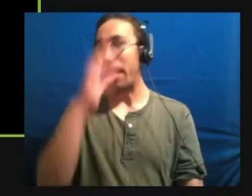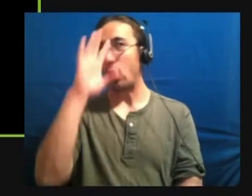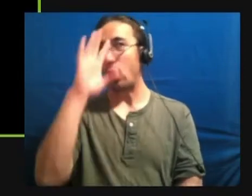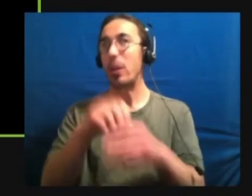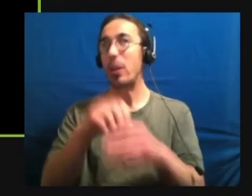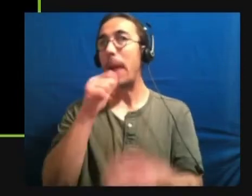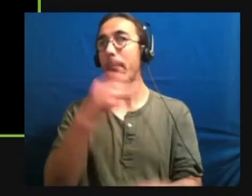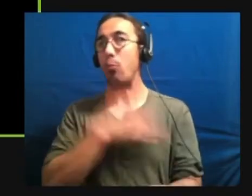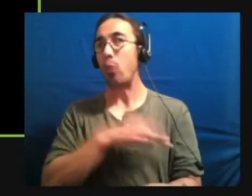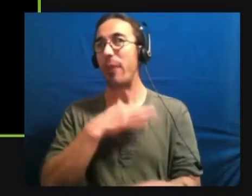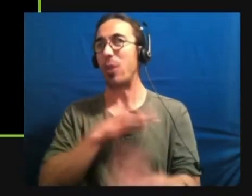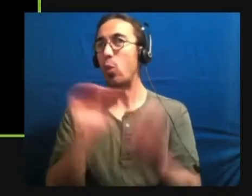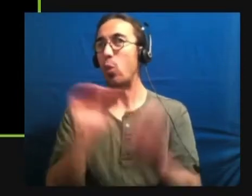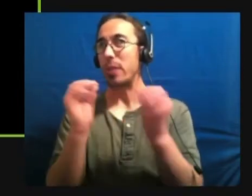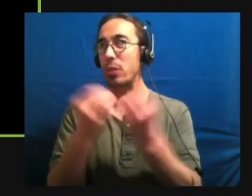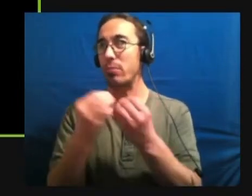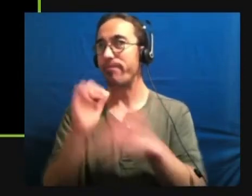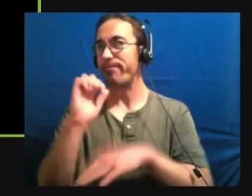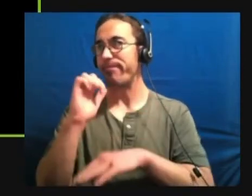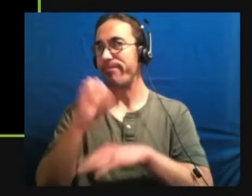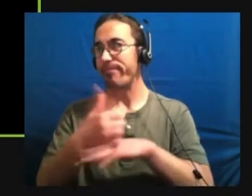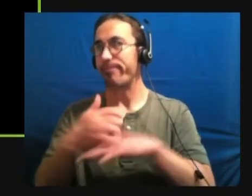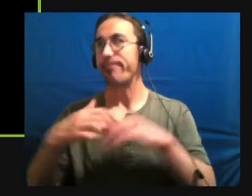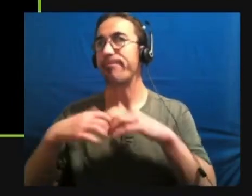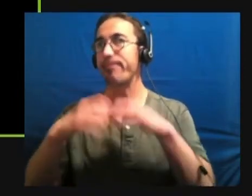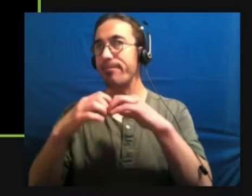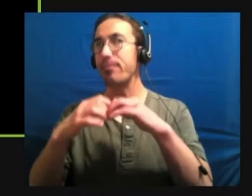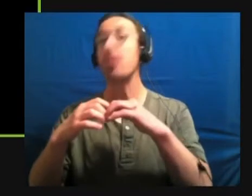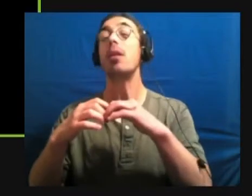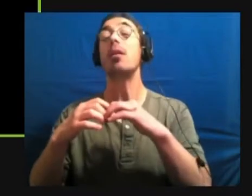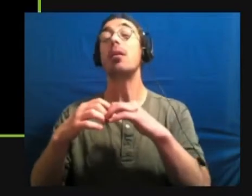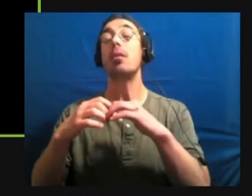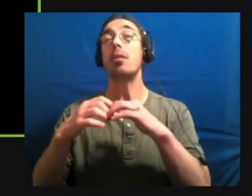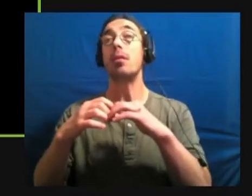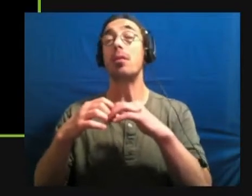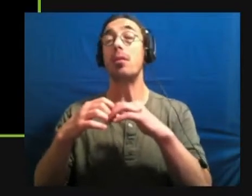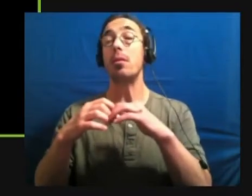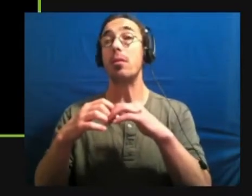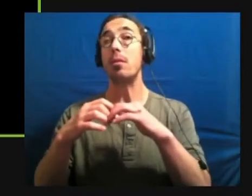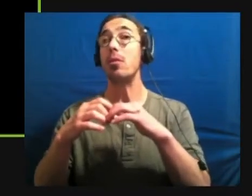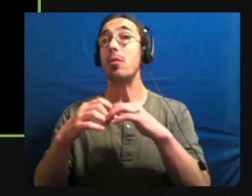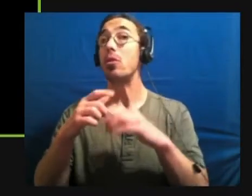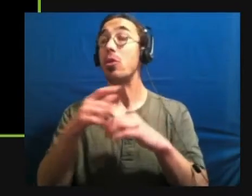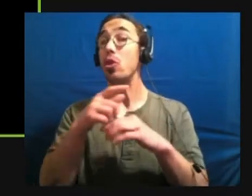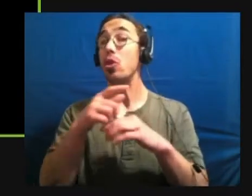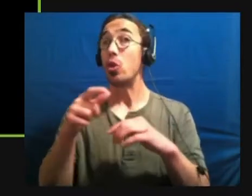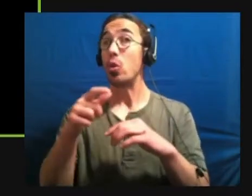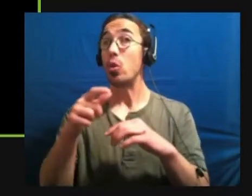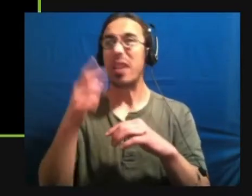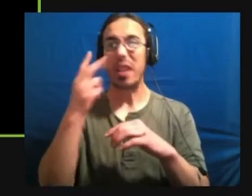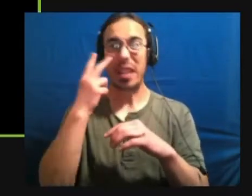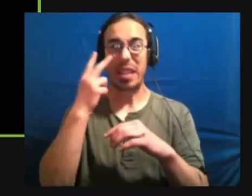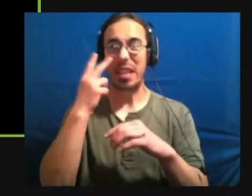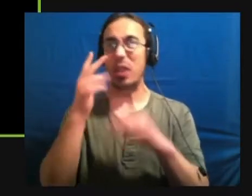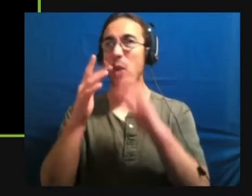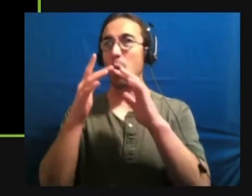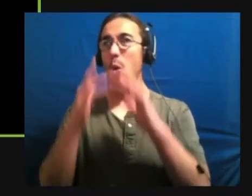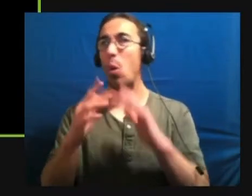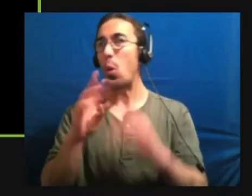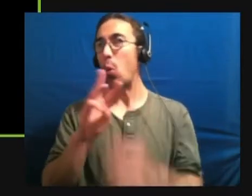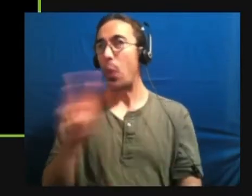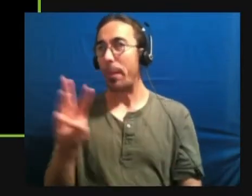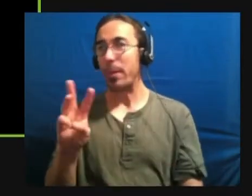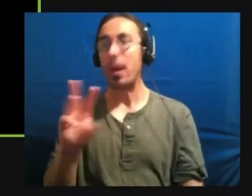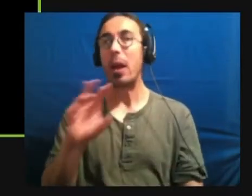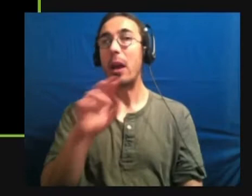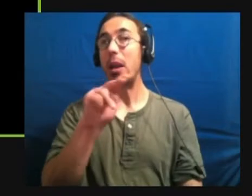nonprofit organization that you can find us at neuroclastic.com or Neuroclastic on